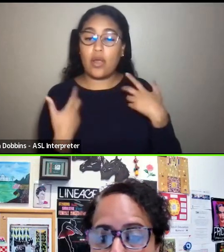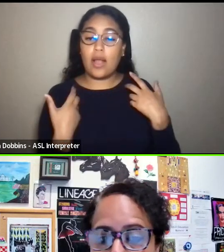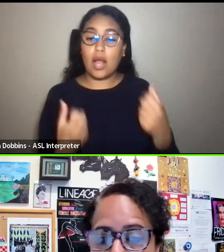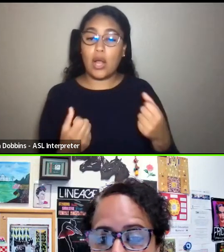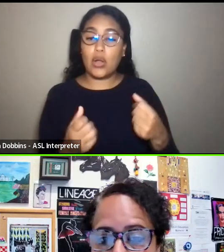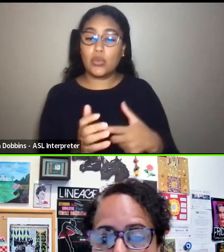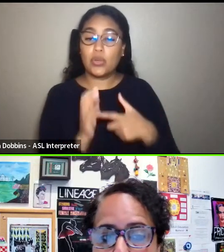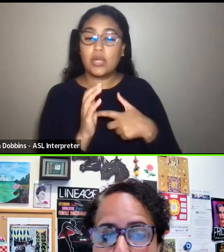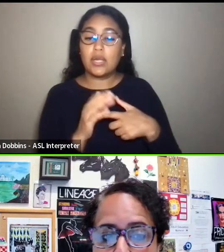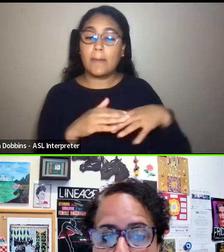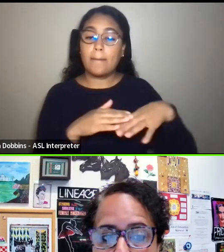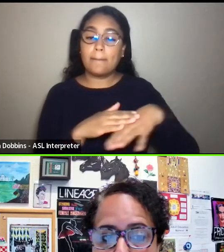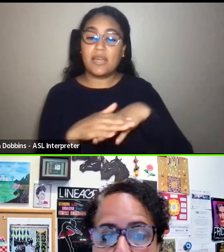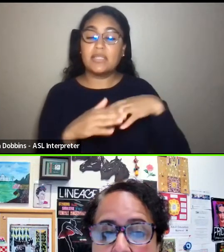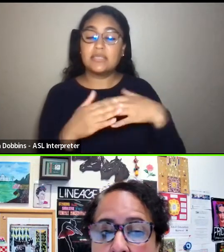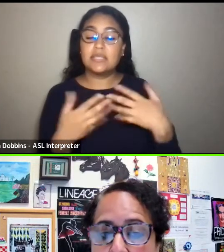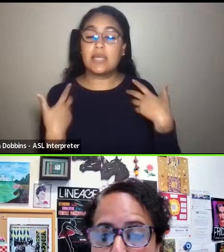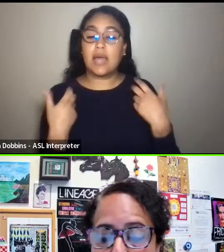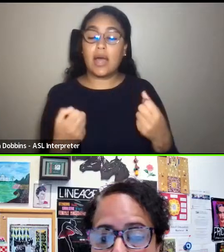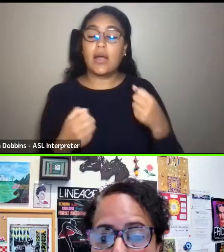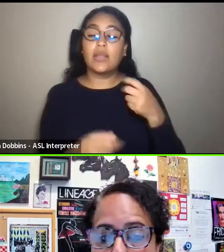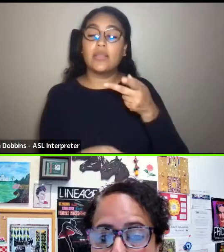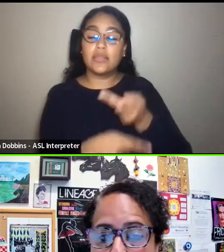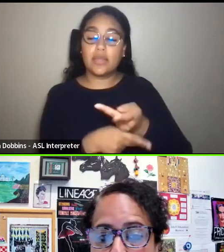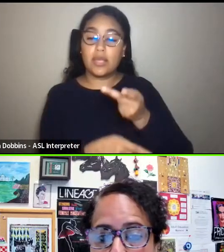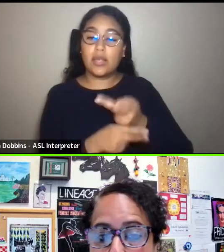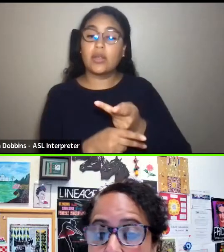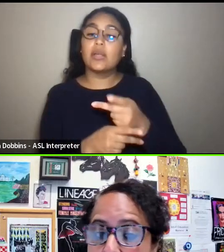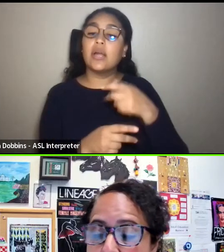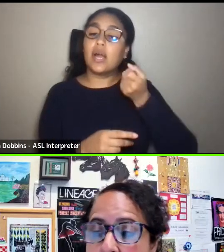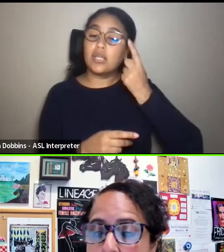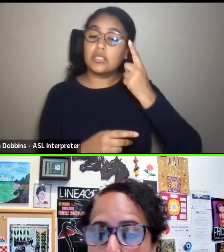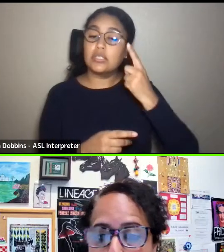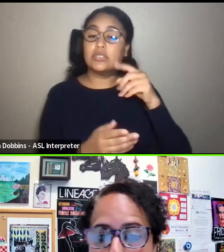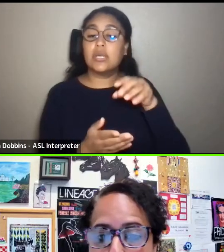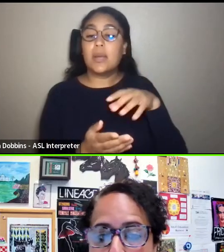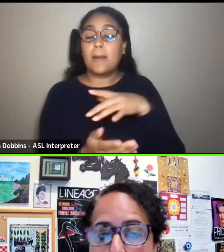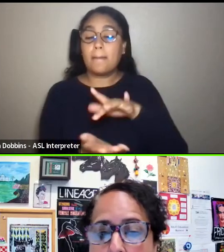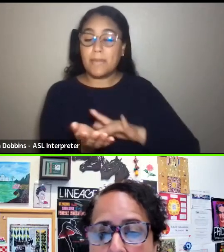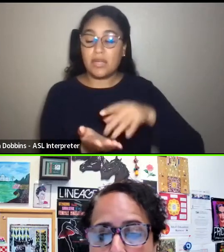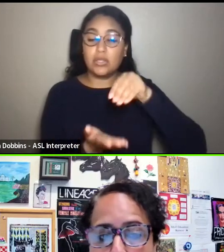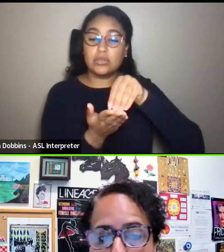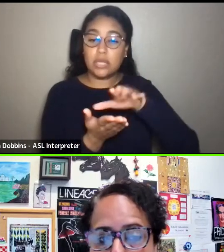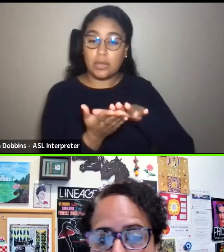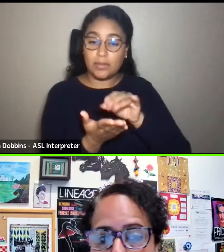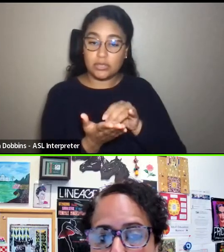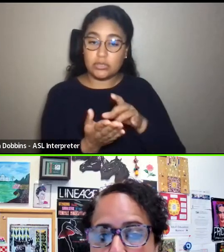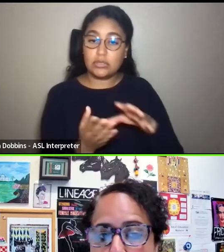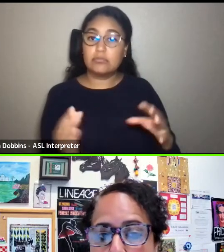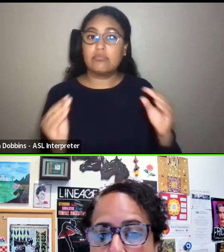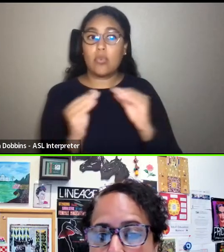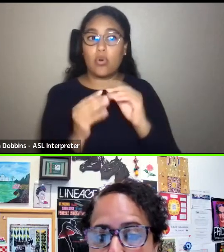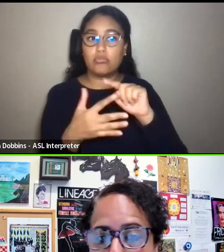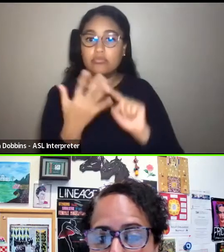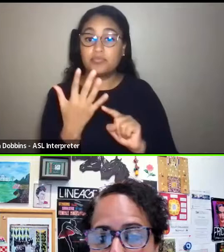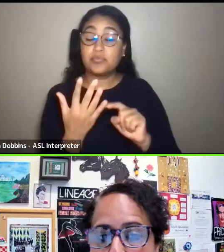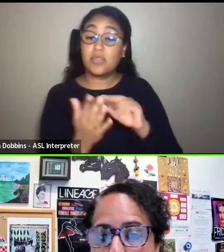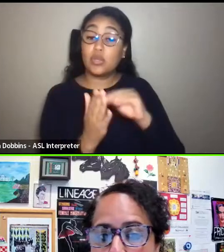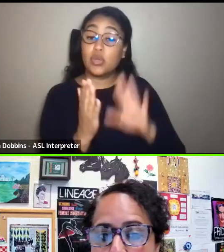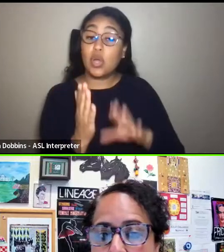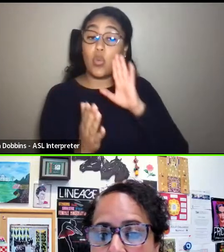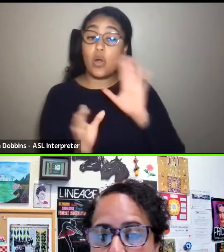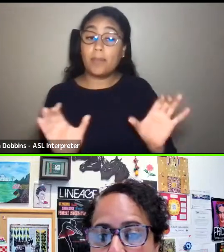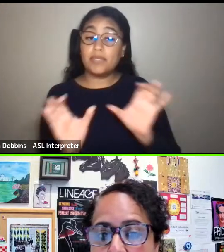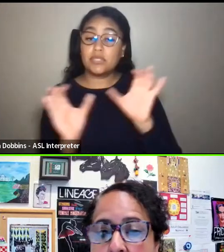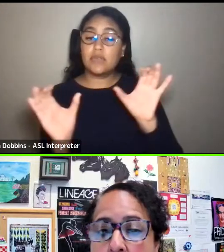and includes basic healthcare communication, understanding medical documentation, and more. Upon completion, students will become